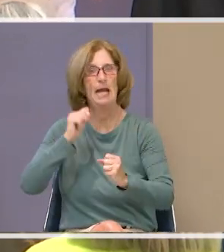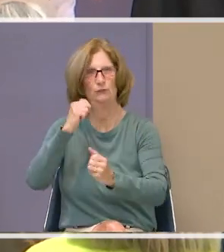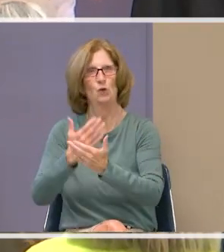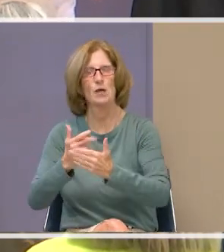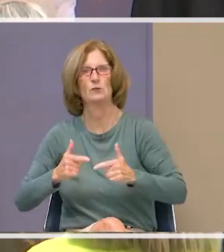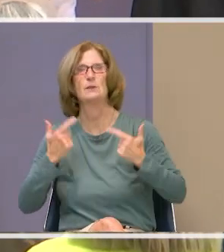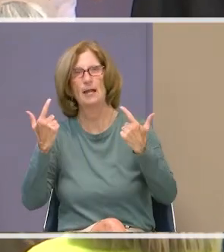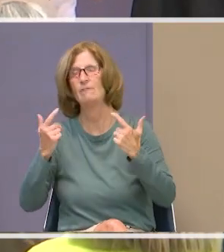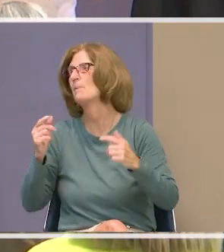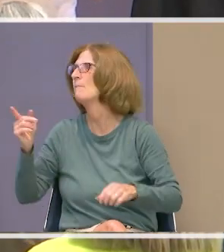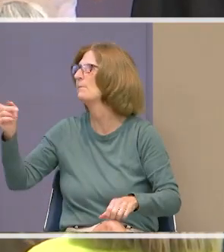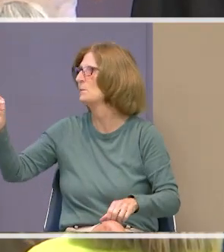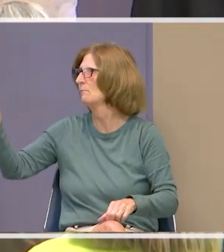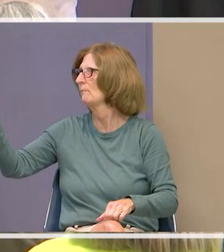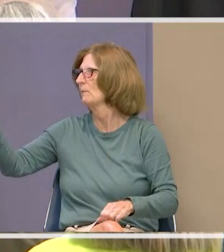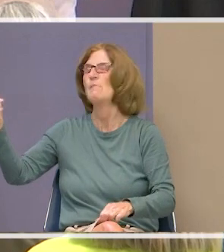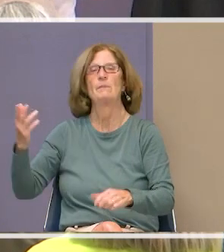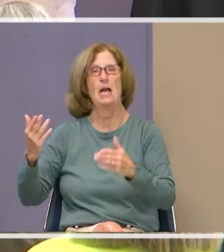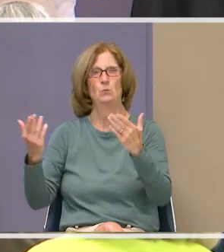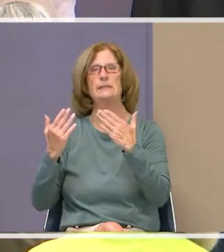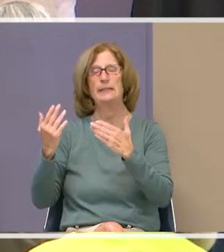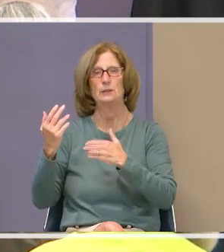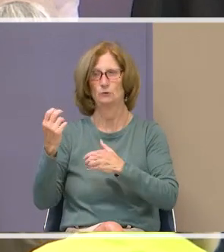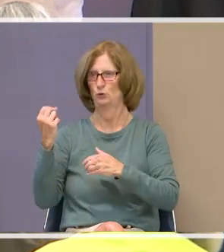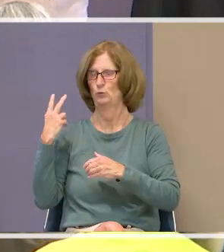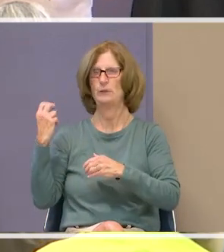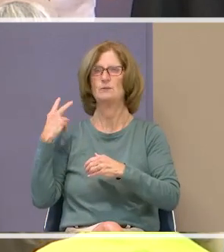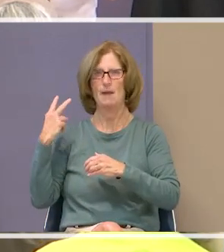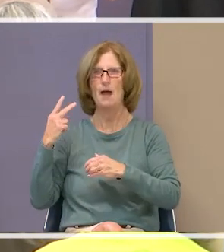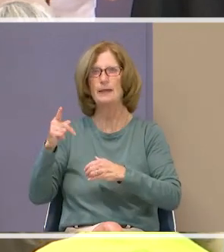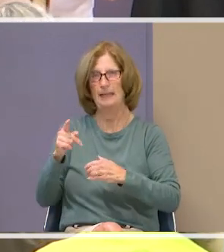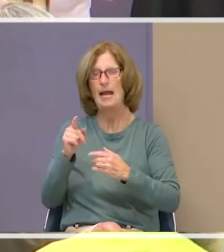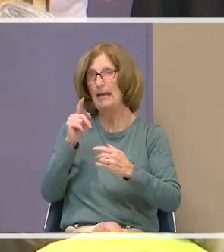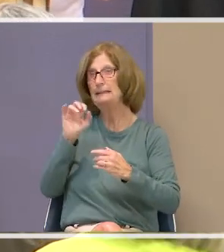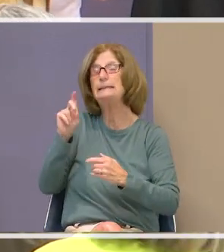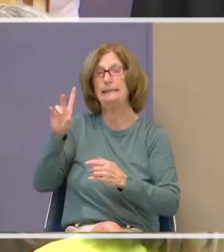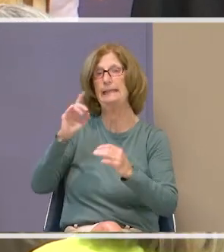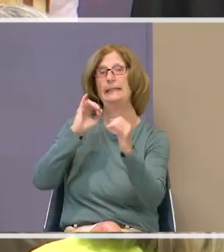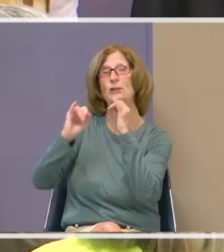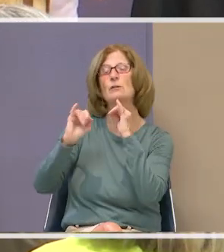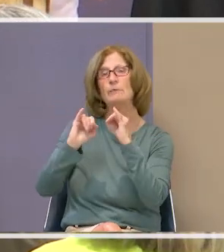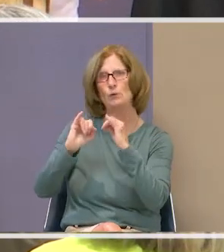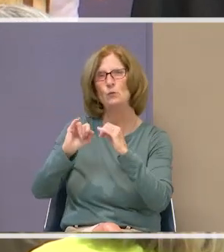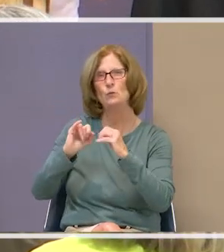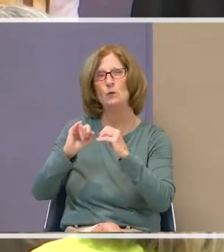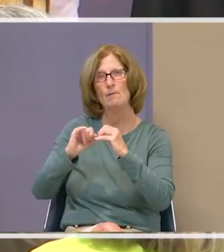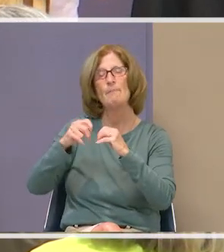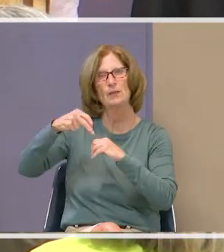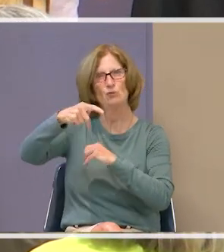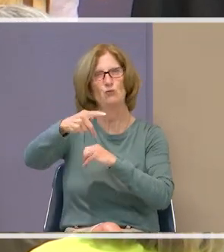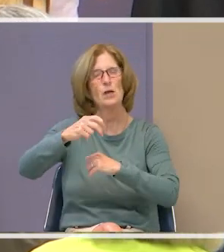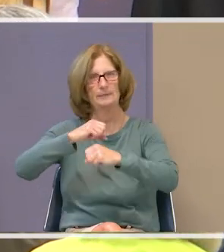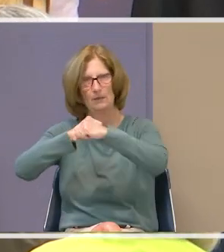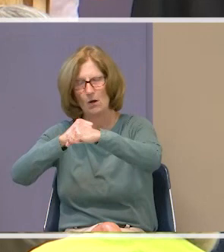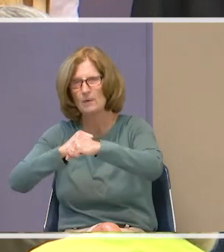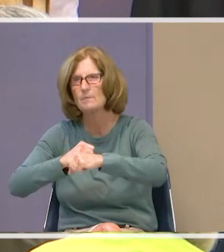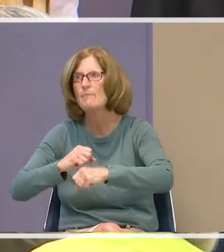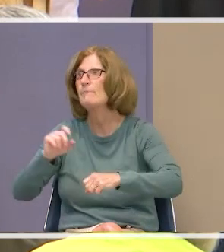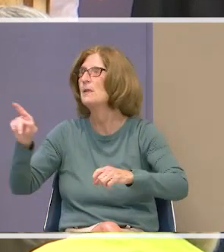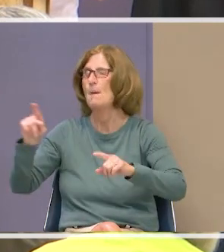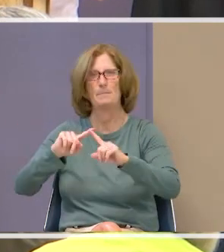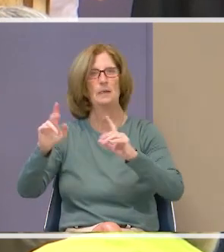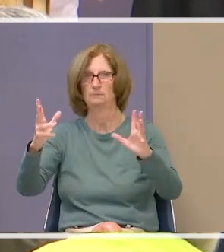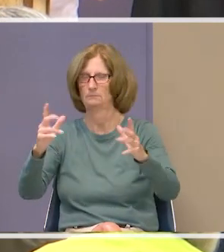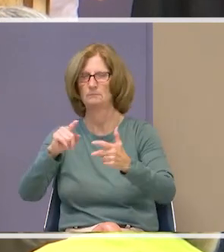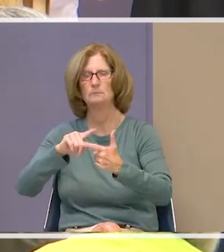I've been here. It was a few years back, but I have spoken with the crossing guard. We'll reach out again. Great. And then my biggest concern is